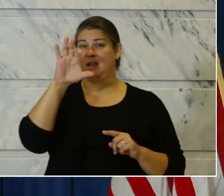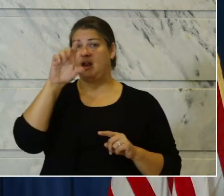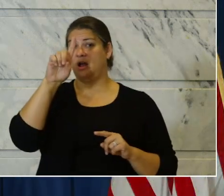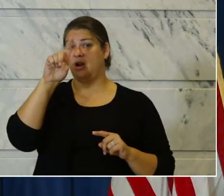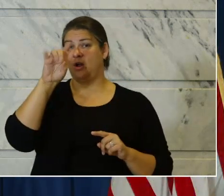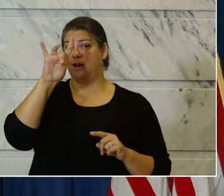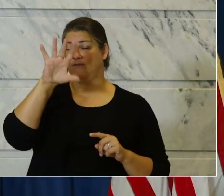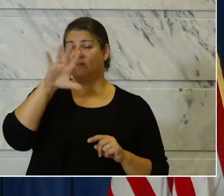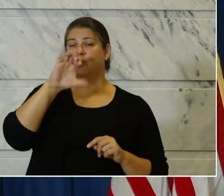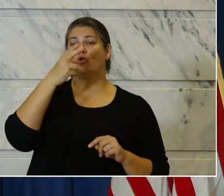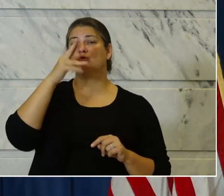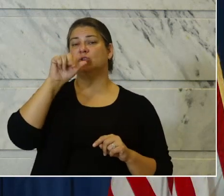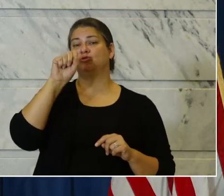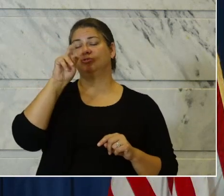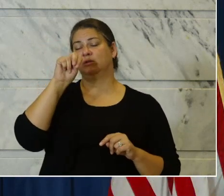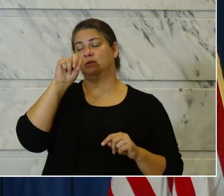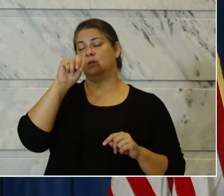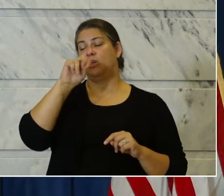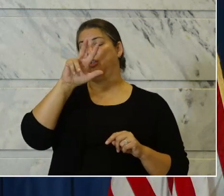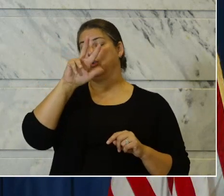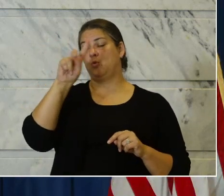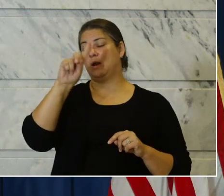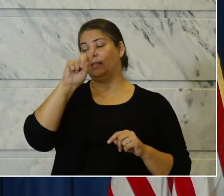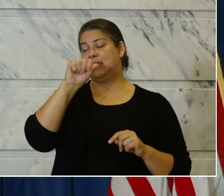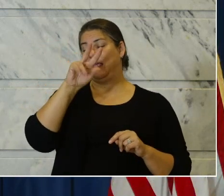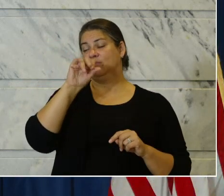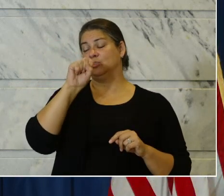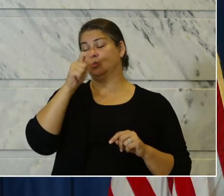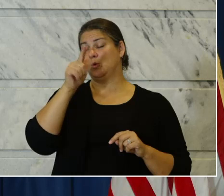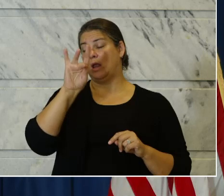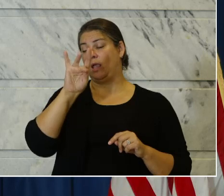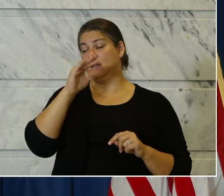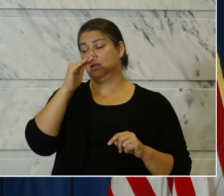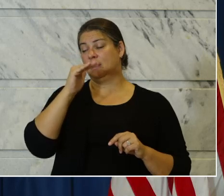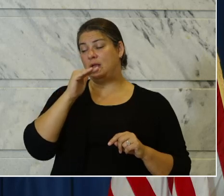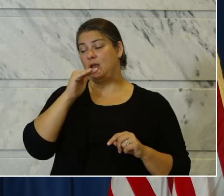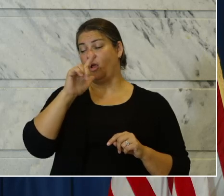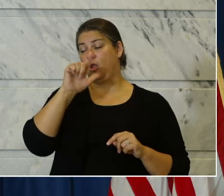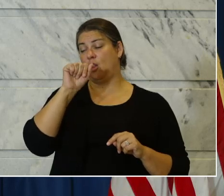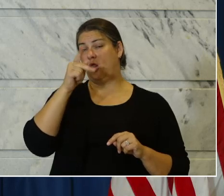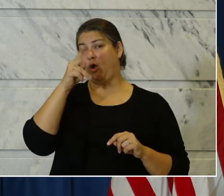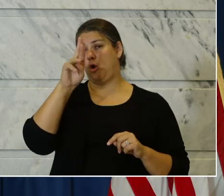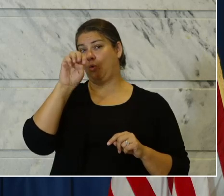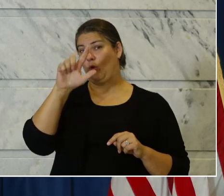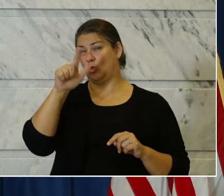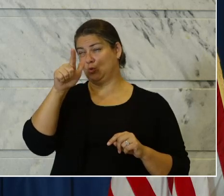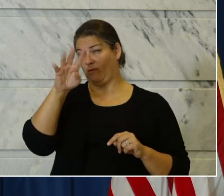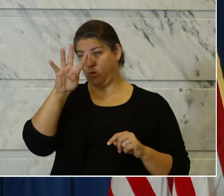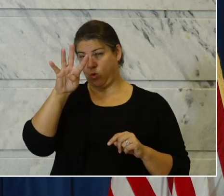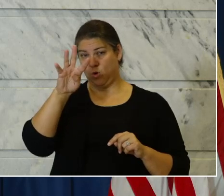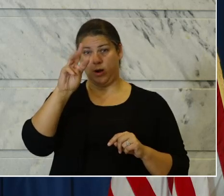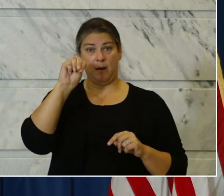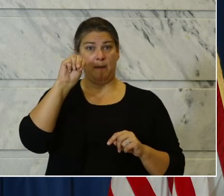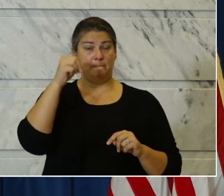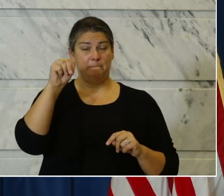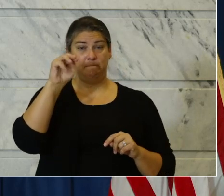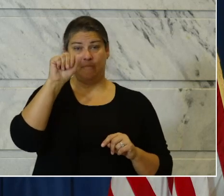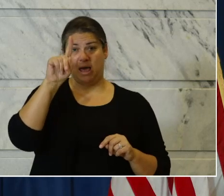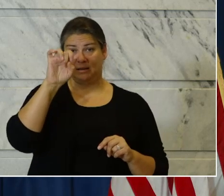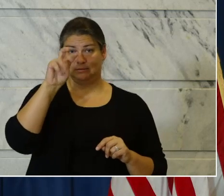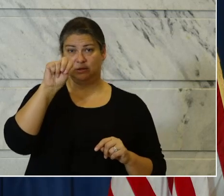185, Christian 31, Davis 28, Laurel 24, Madison and